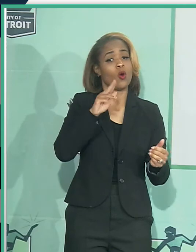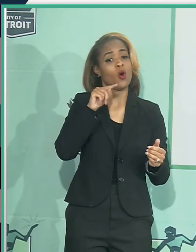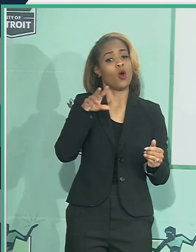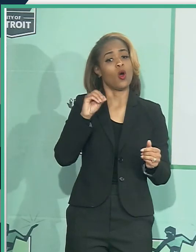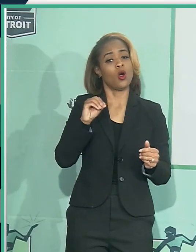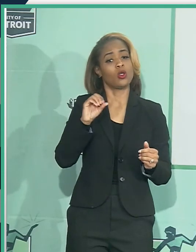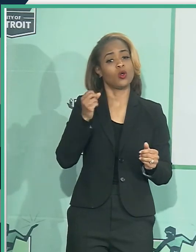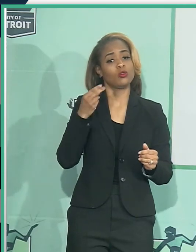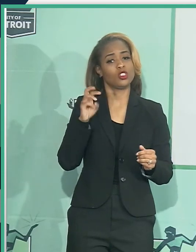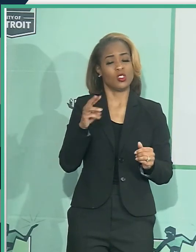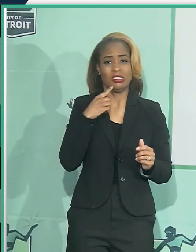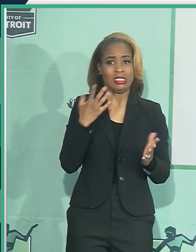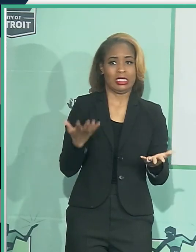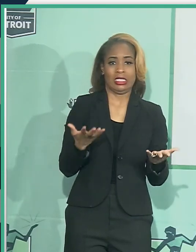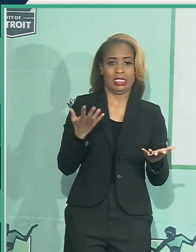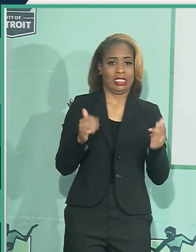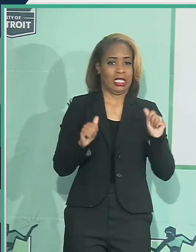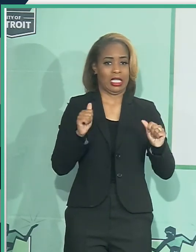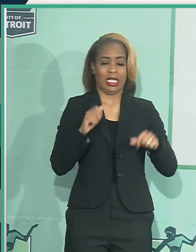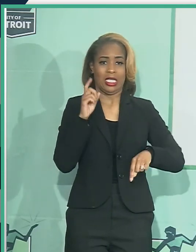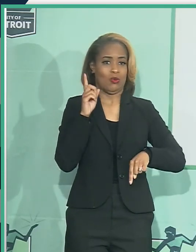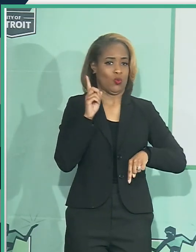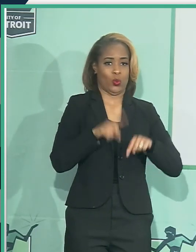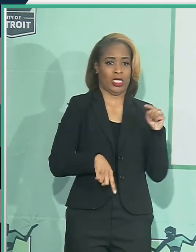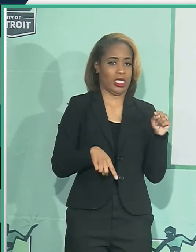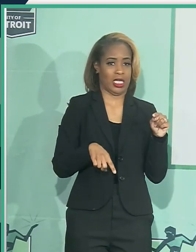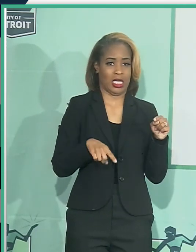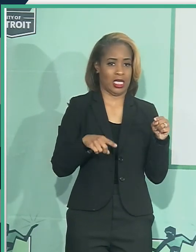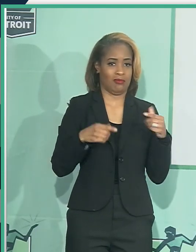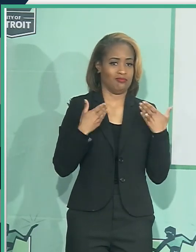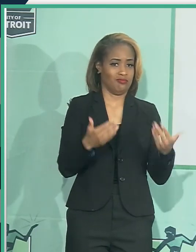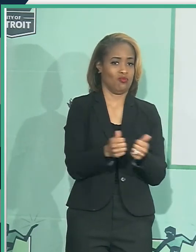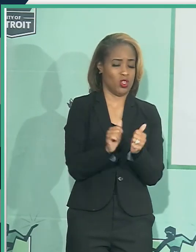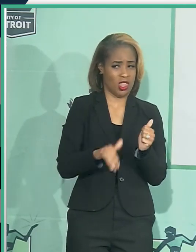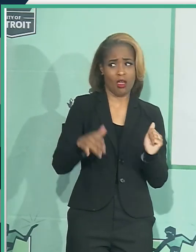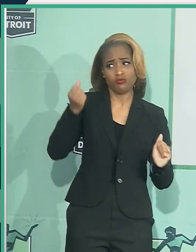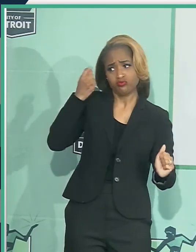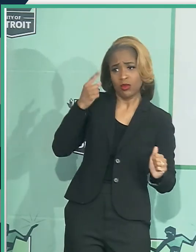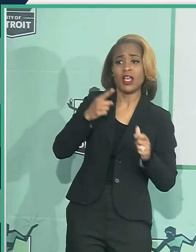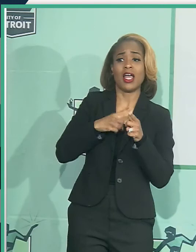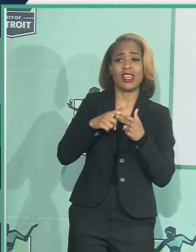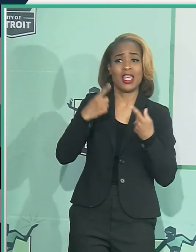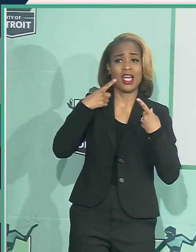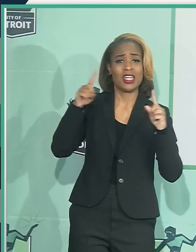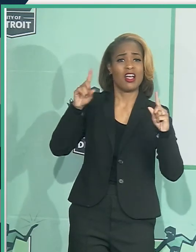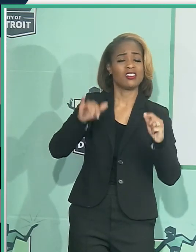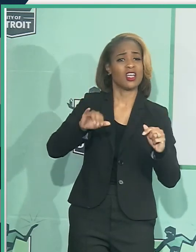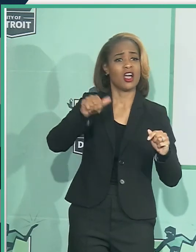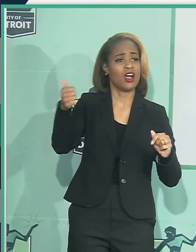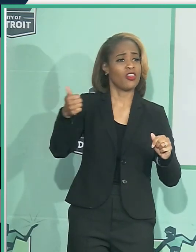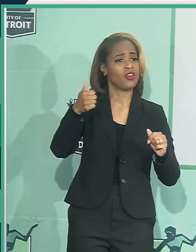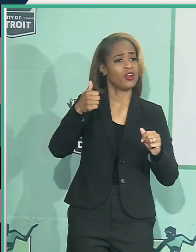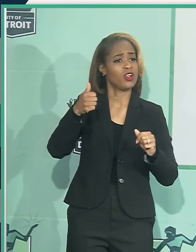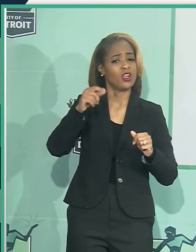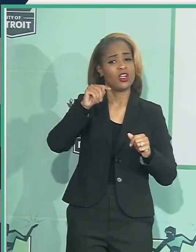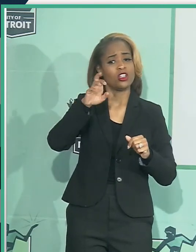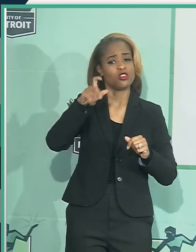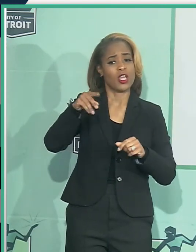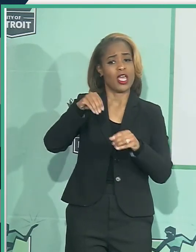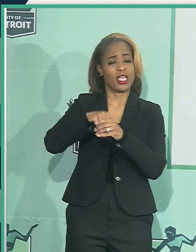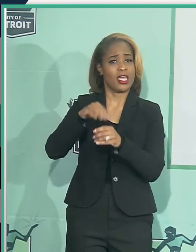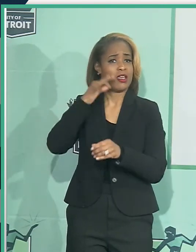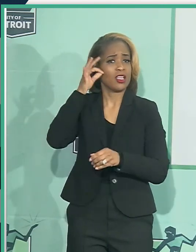where it was impossible to hold an auto show this fall. We got that. Then they announced they're doing this thing at the little track out in Pontiac where they usually